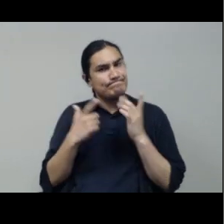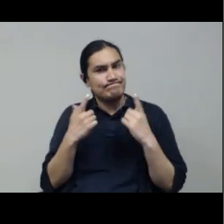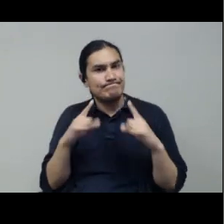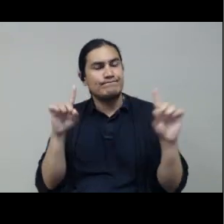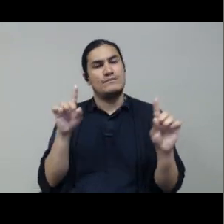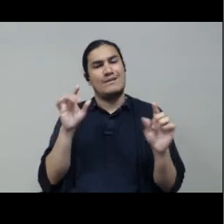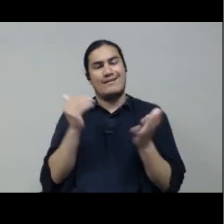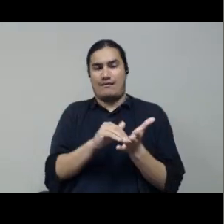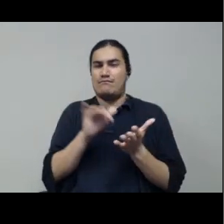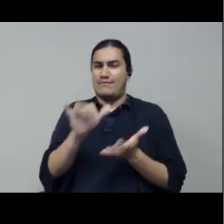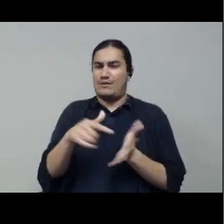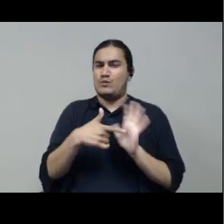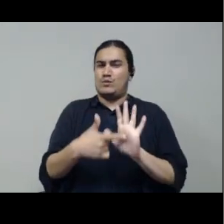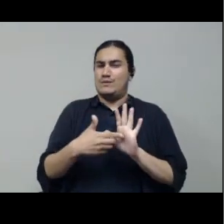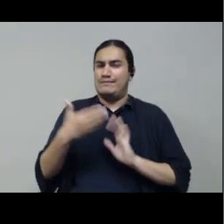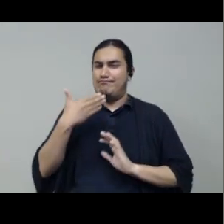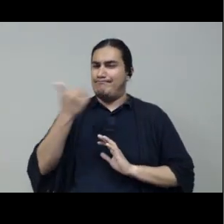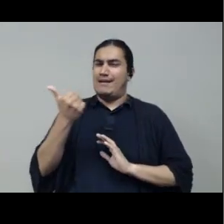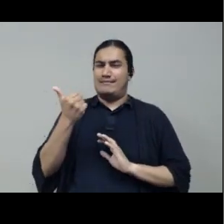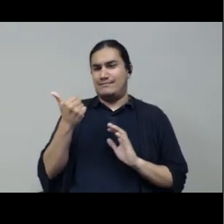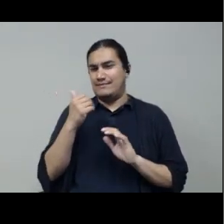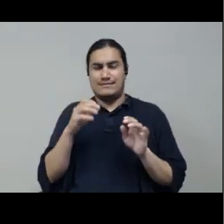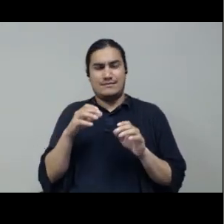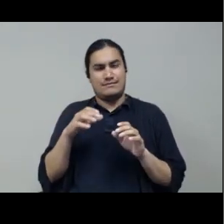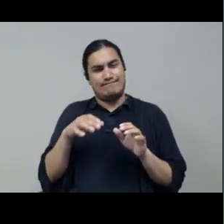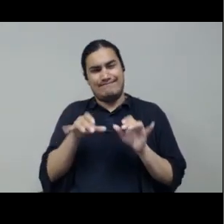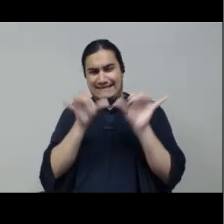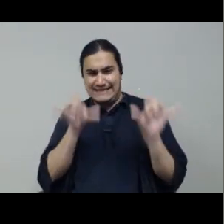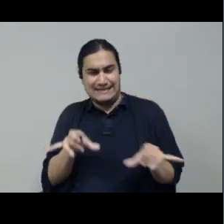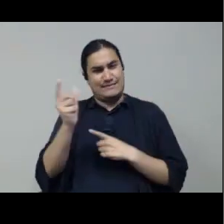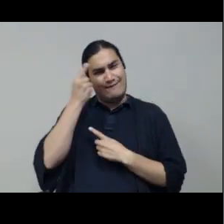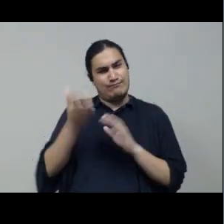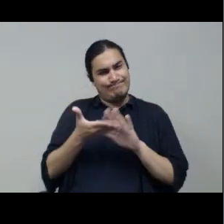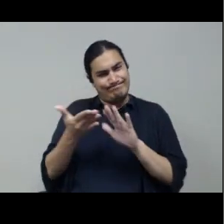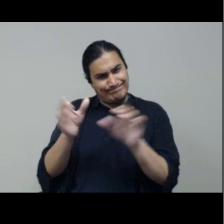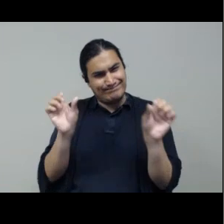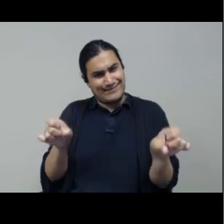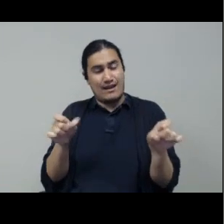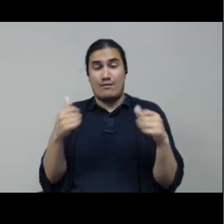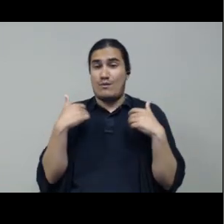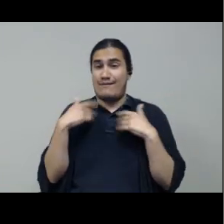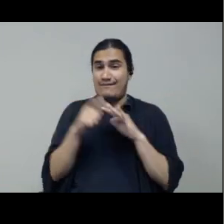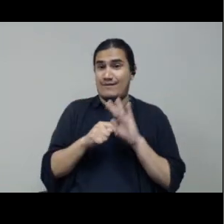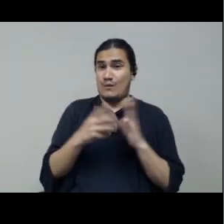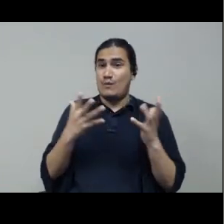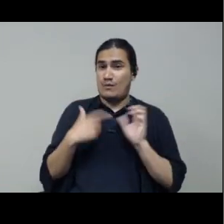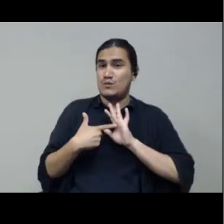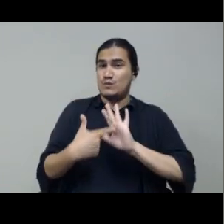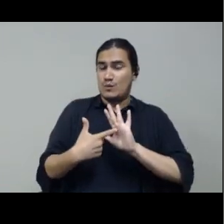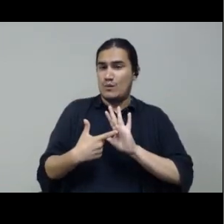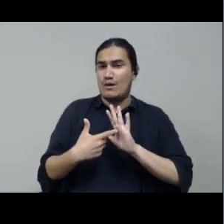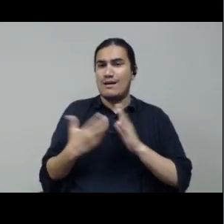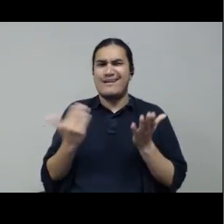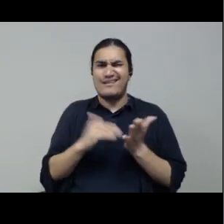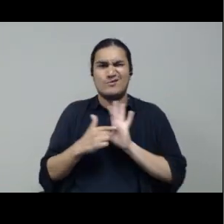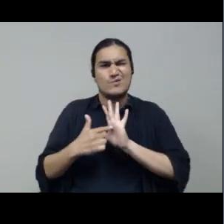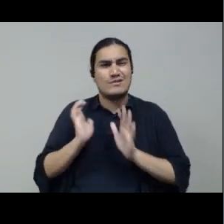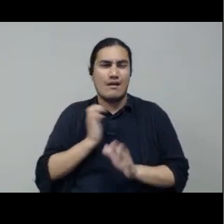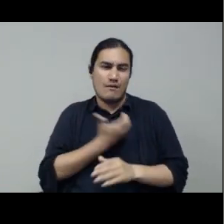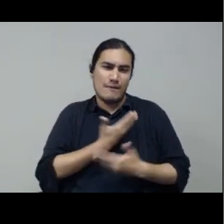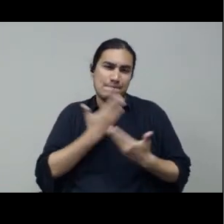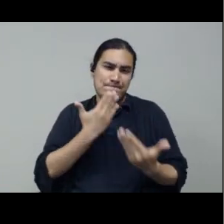of government. How it can work when it works together, can work very well. So we have a video here that we want to show you that it basically expresses our thank you for the